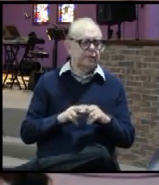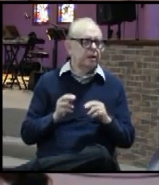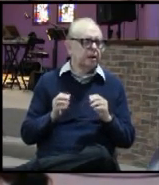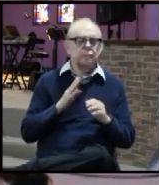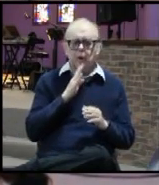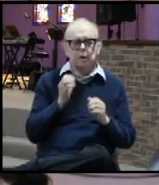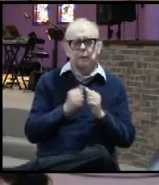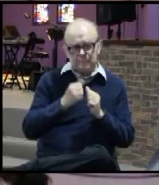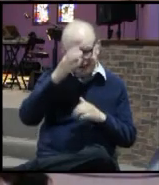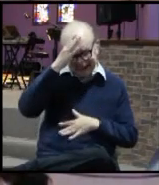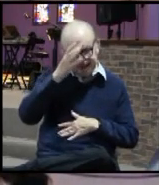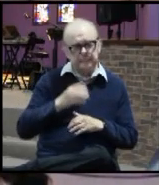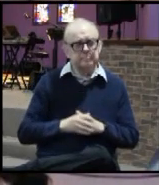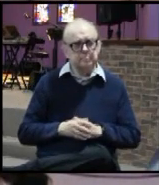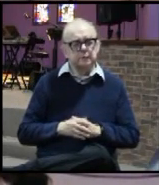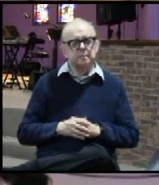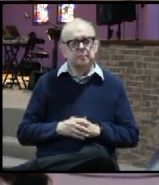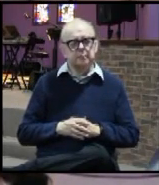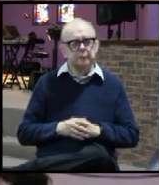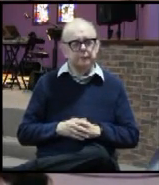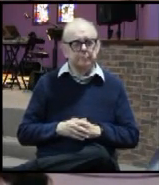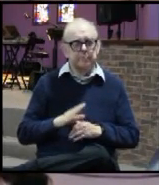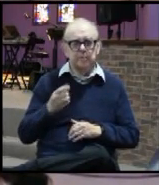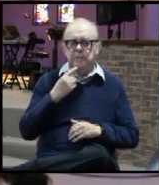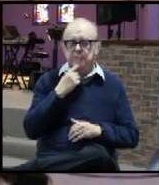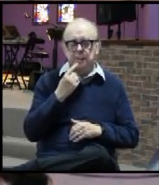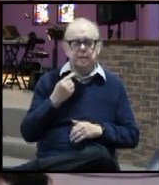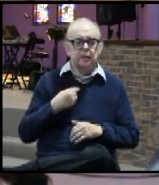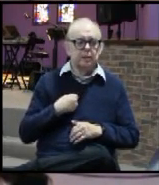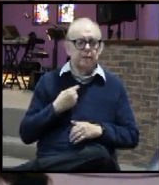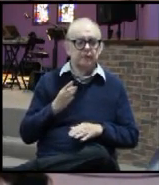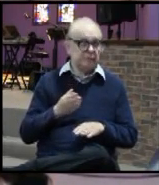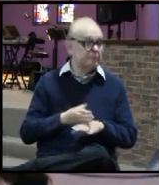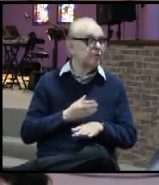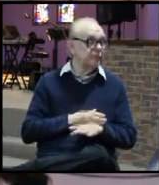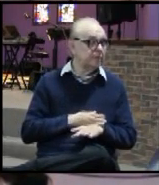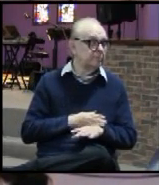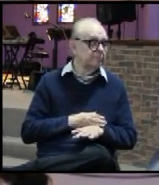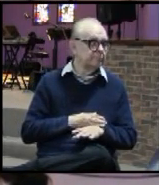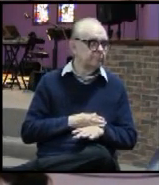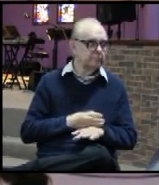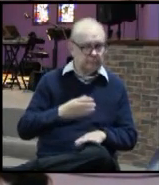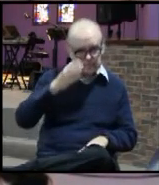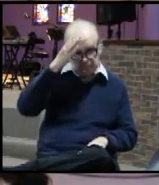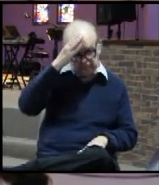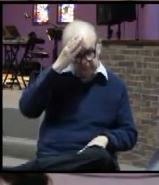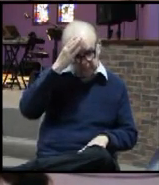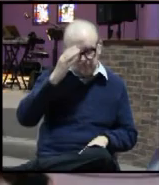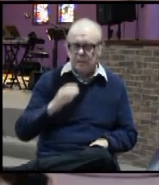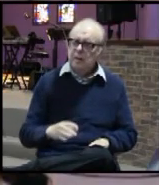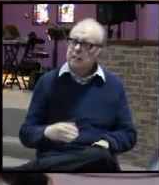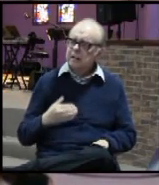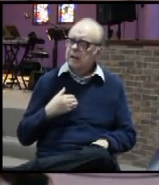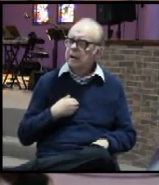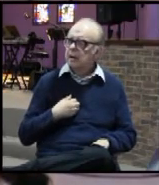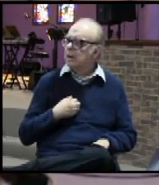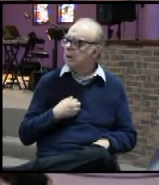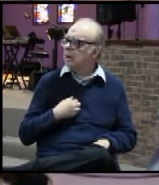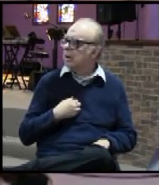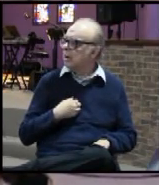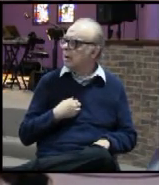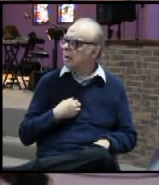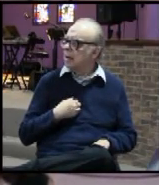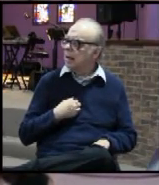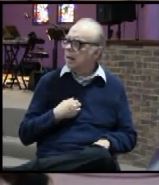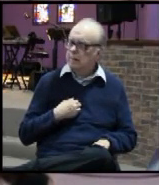dad when he told me that he was getting better. My dad had habits, and that was he